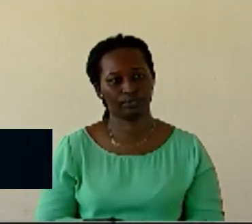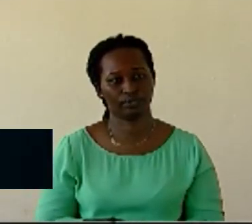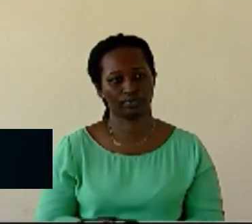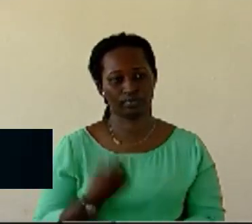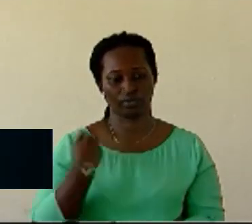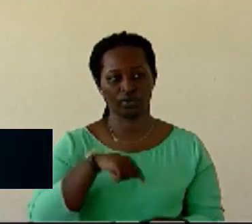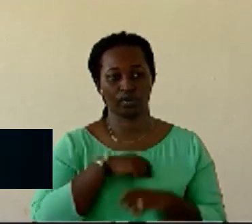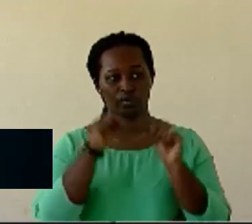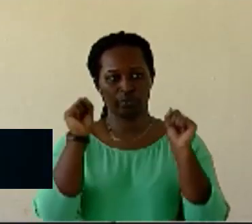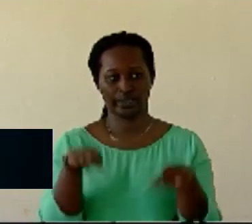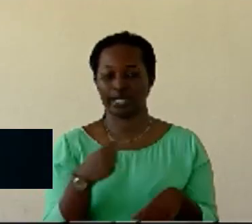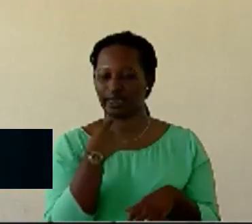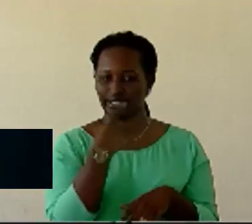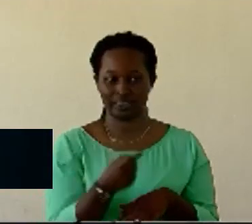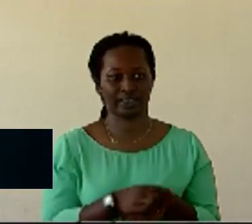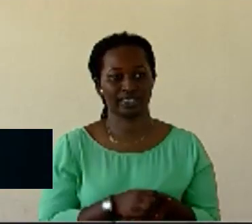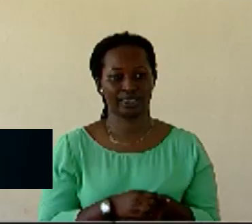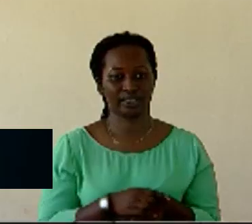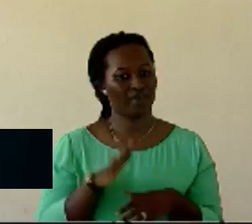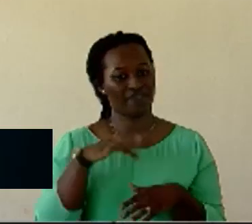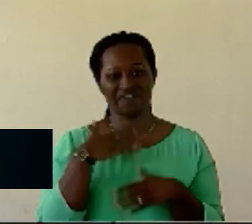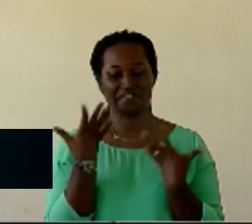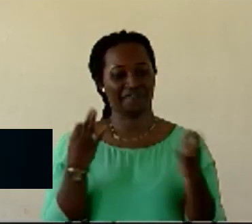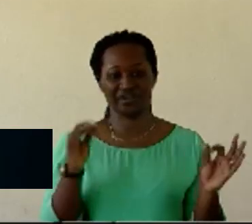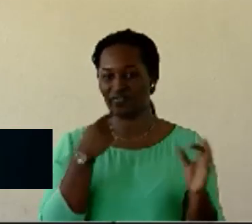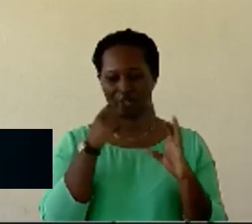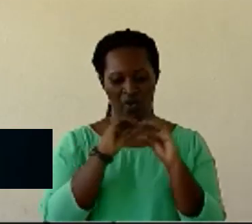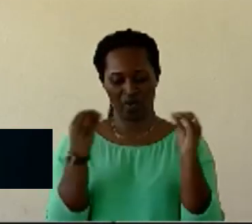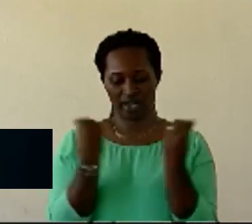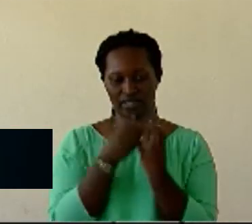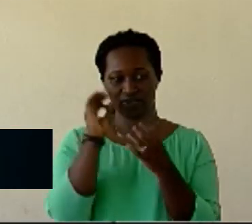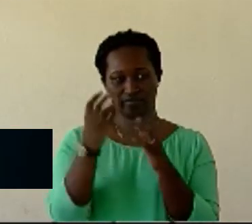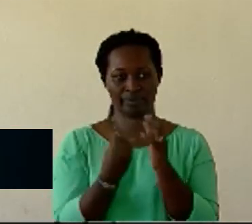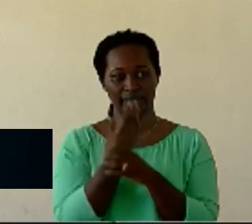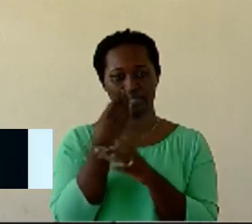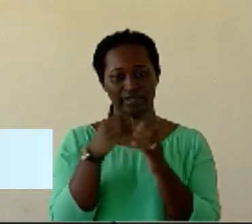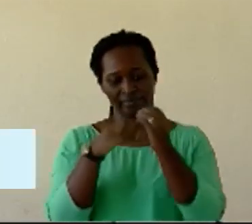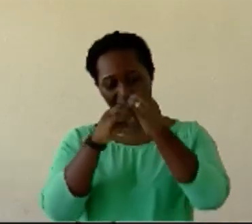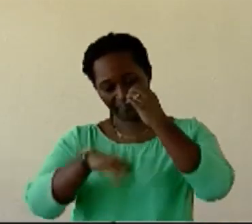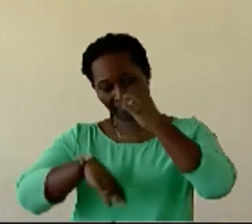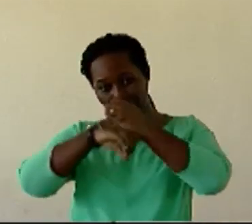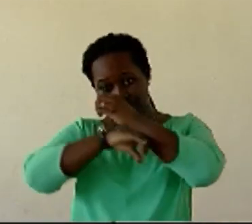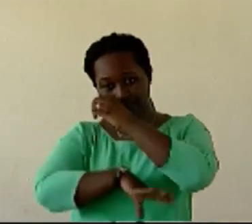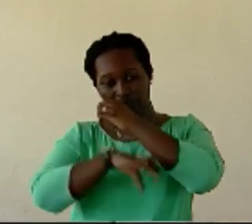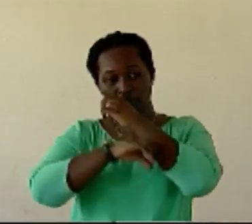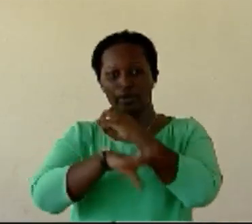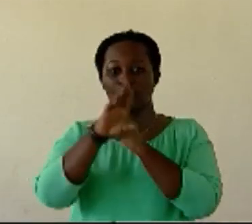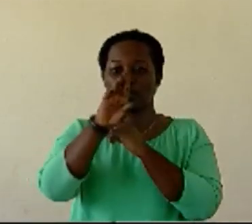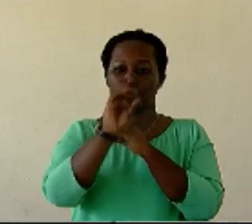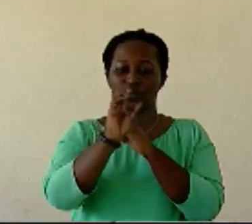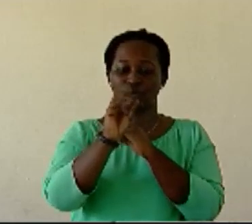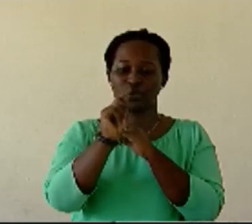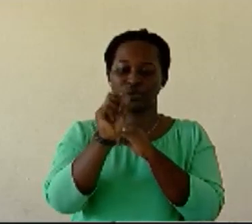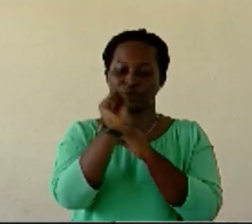we can mention them. Feel free to mention them. We have roots, roots which are very